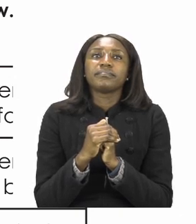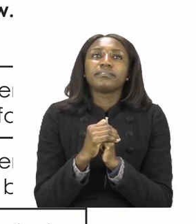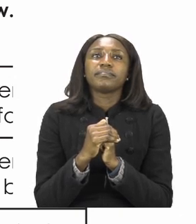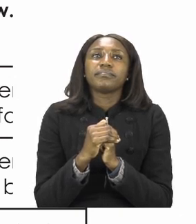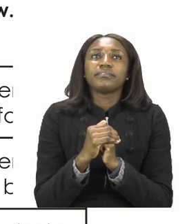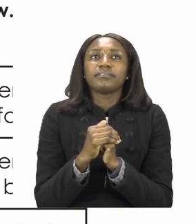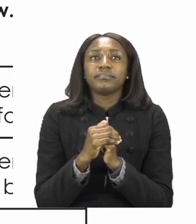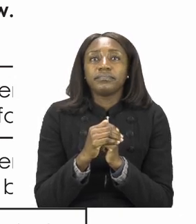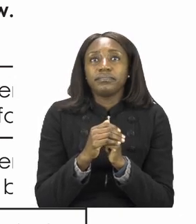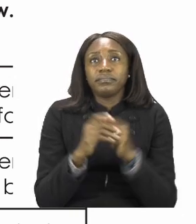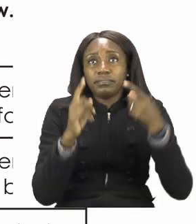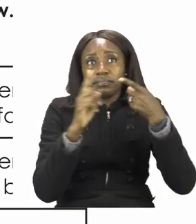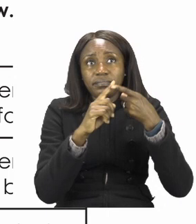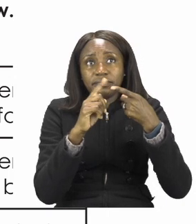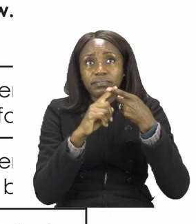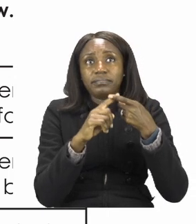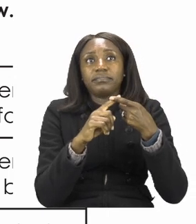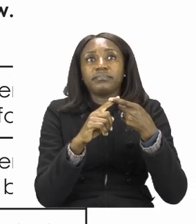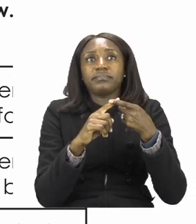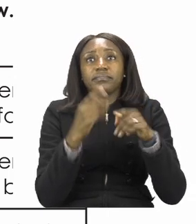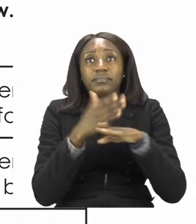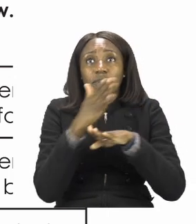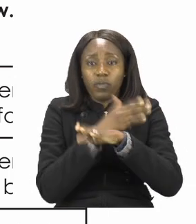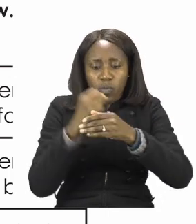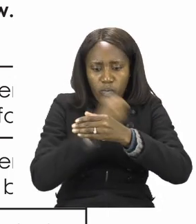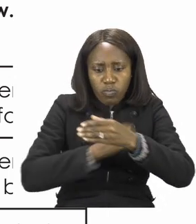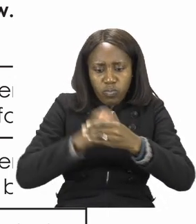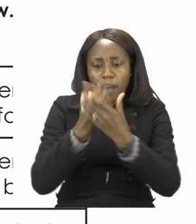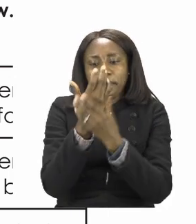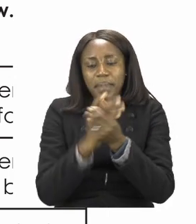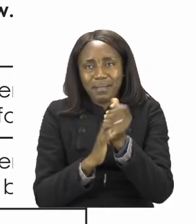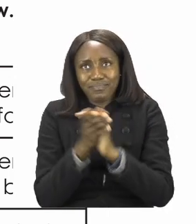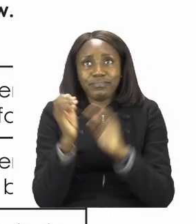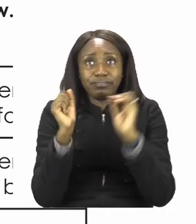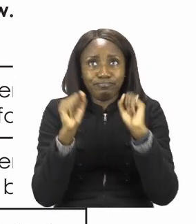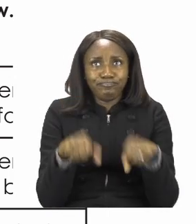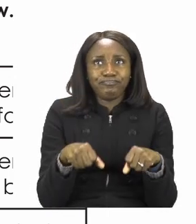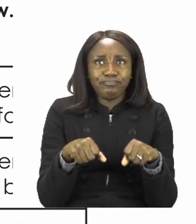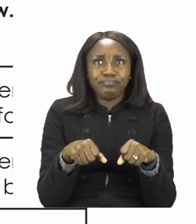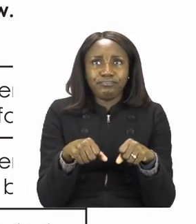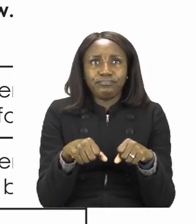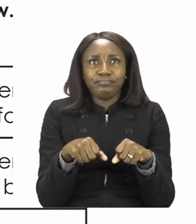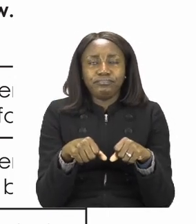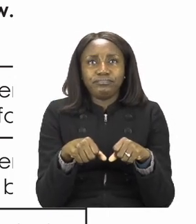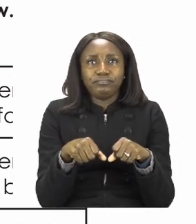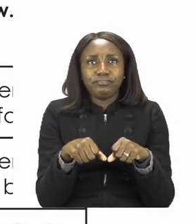Wash your hands before you start cooking.